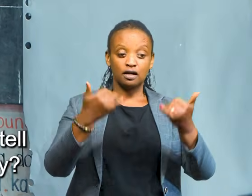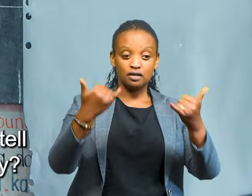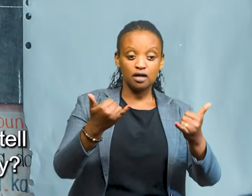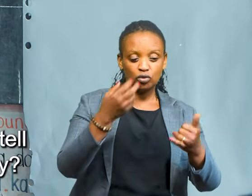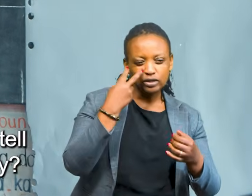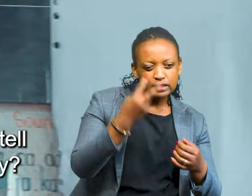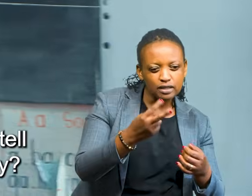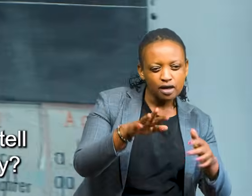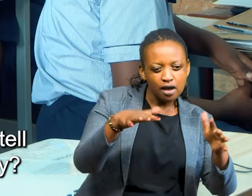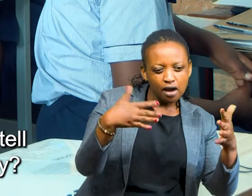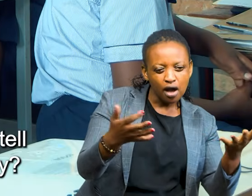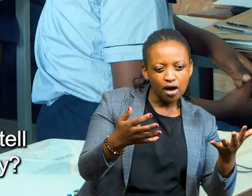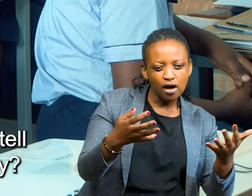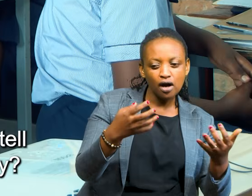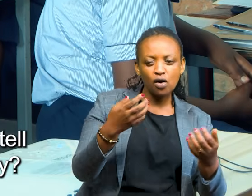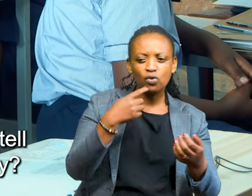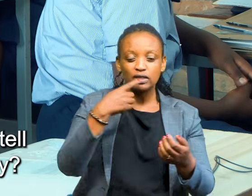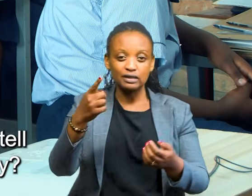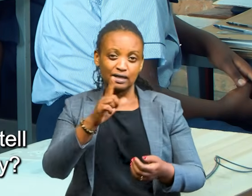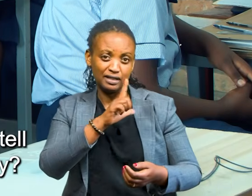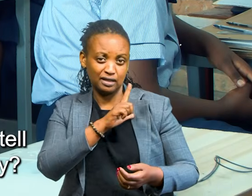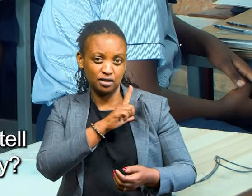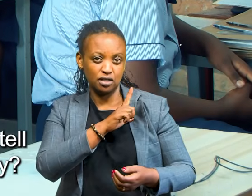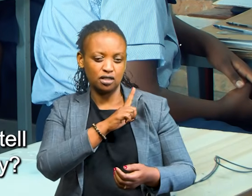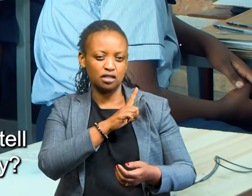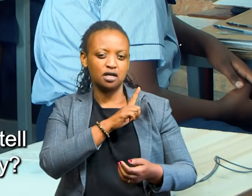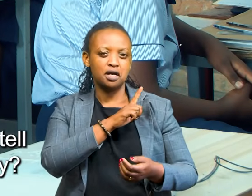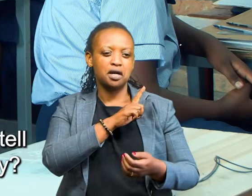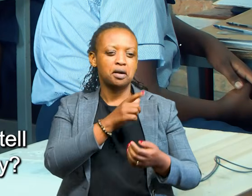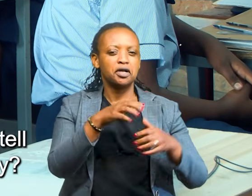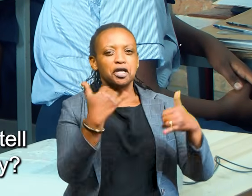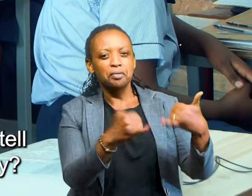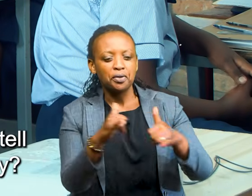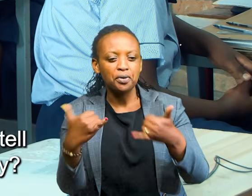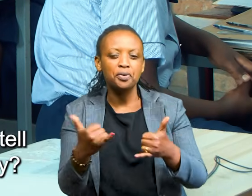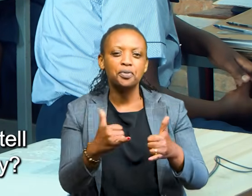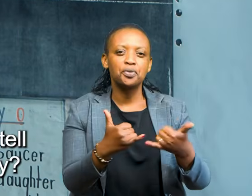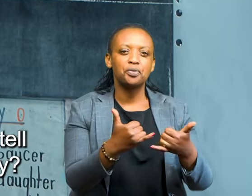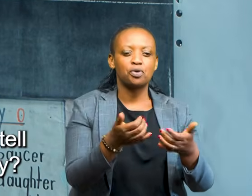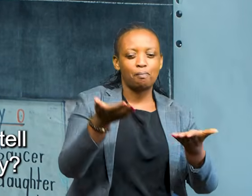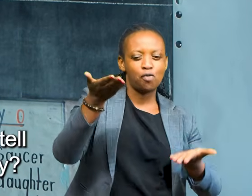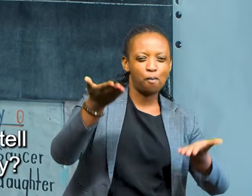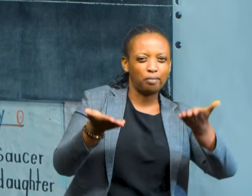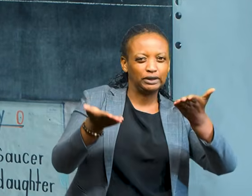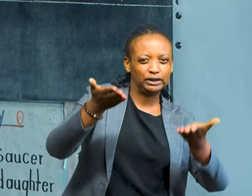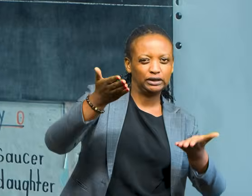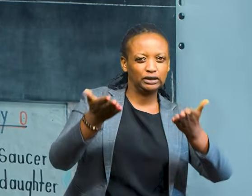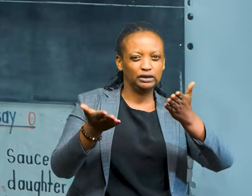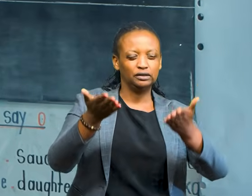So we are going to see how do we tell the chances in a game of